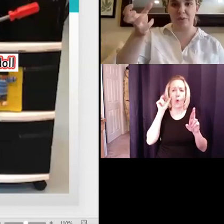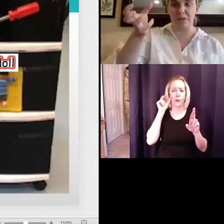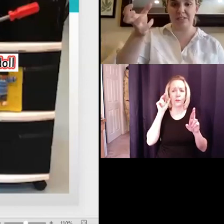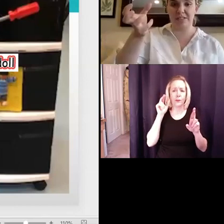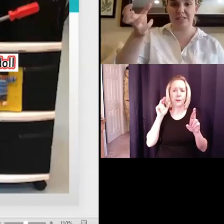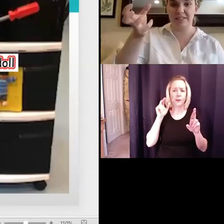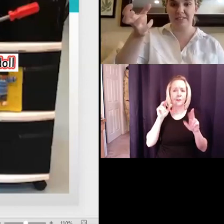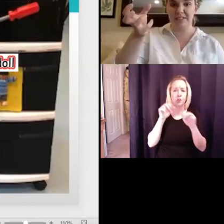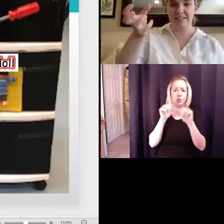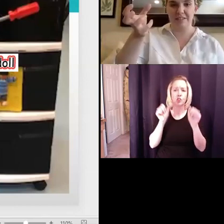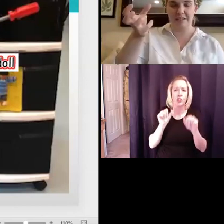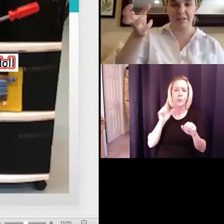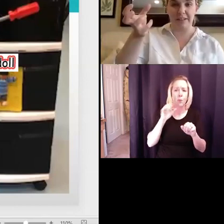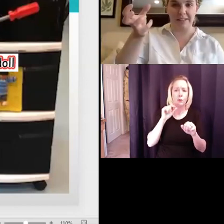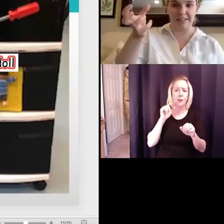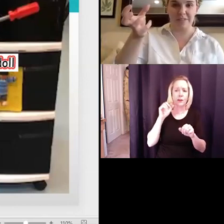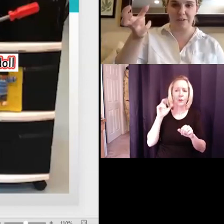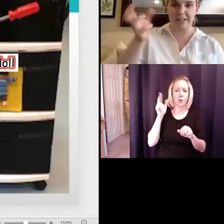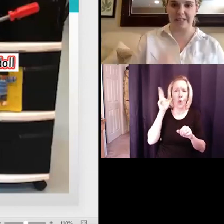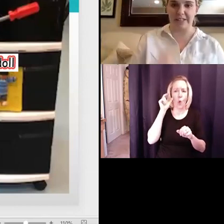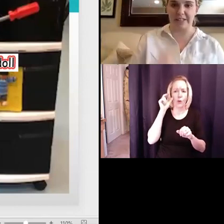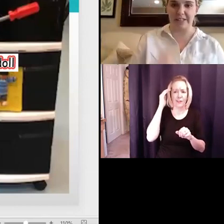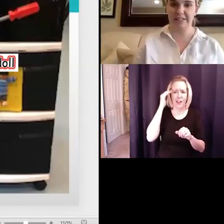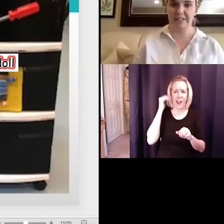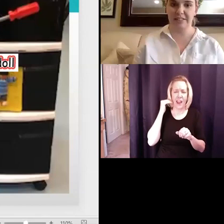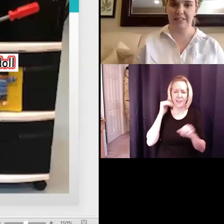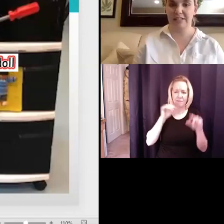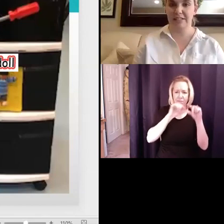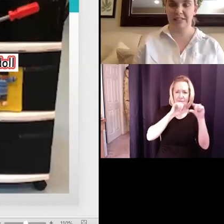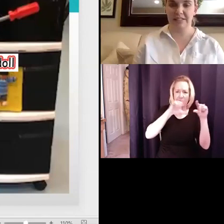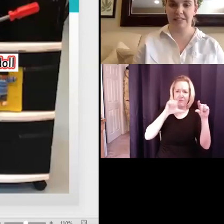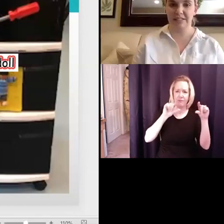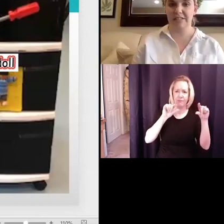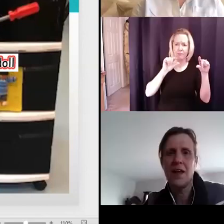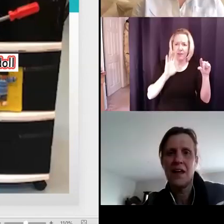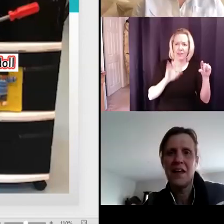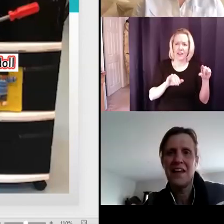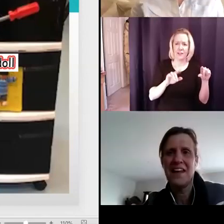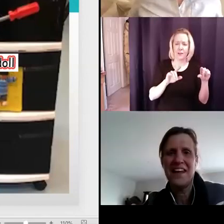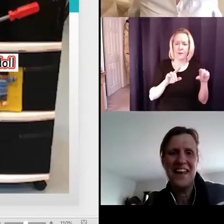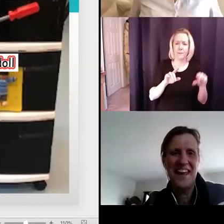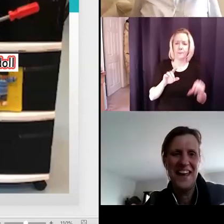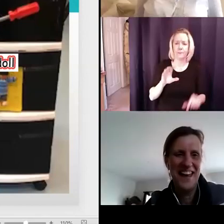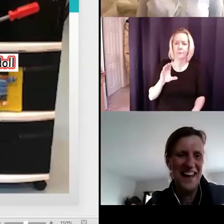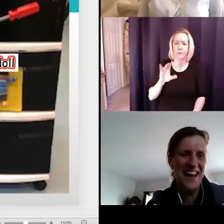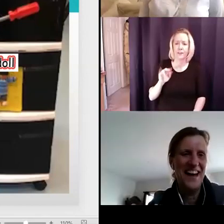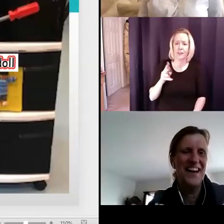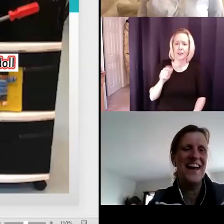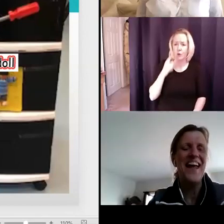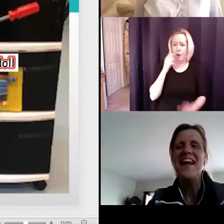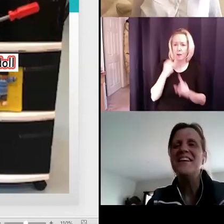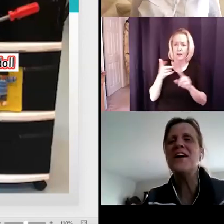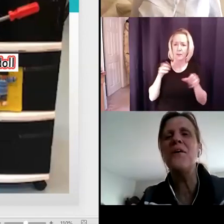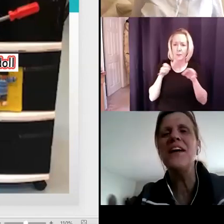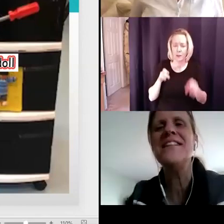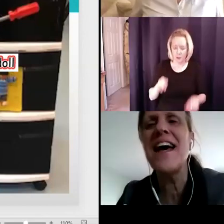a horse? Am I thinking of the right thing? Cynthia, feel free to unmute yourself and ask. Yeah. Okay.